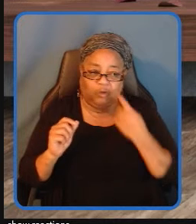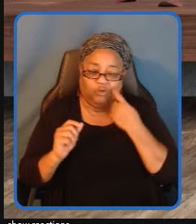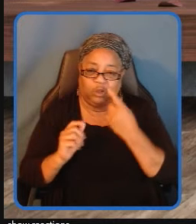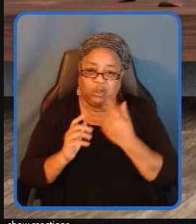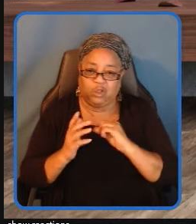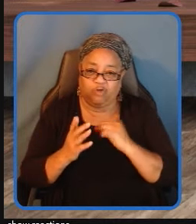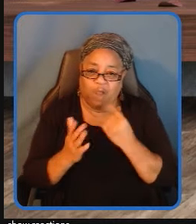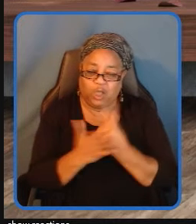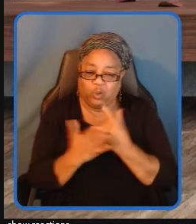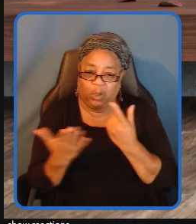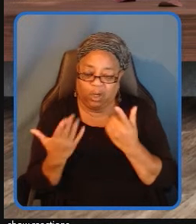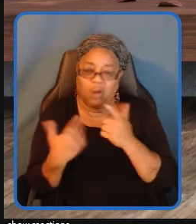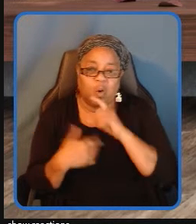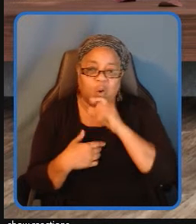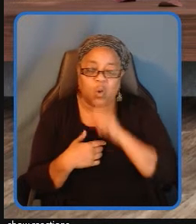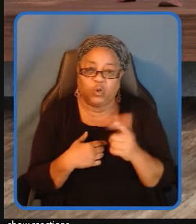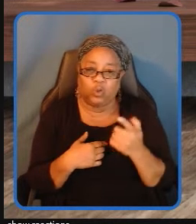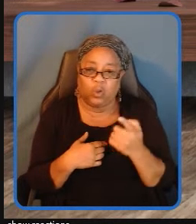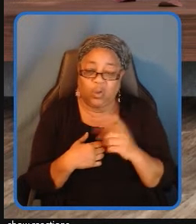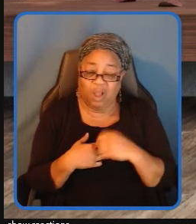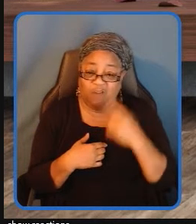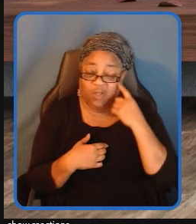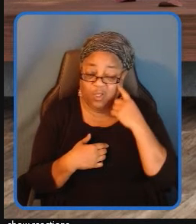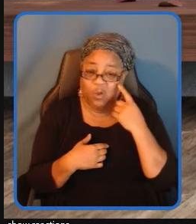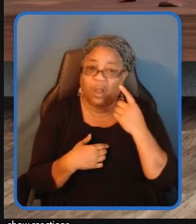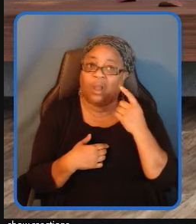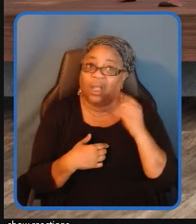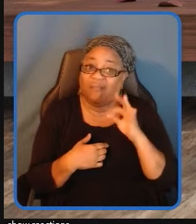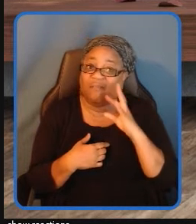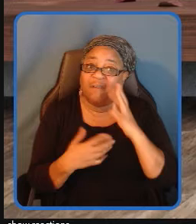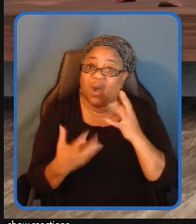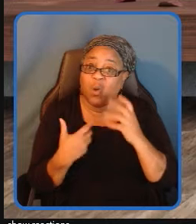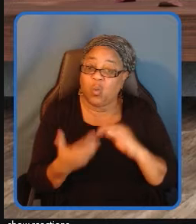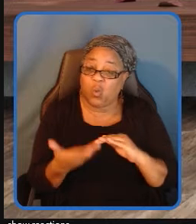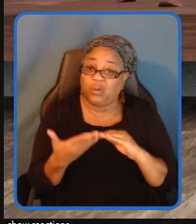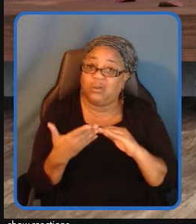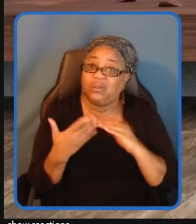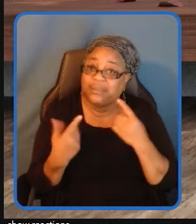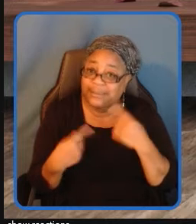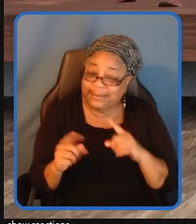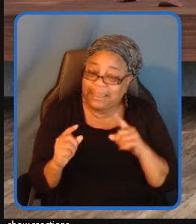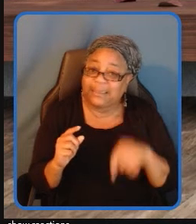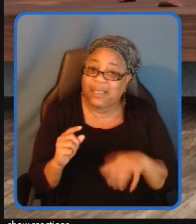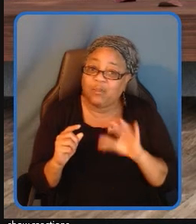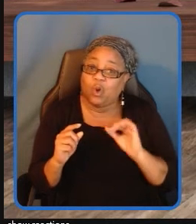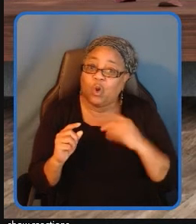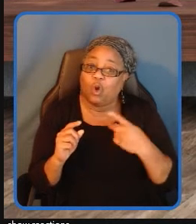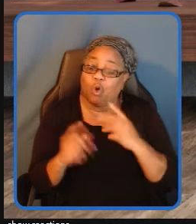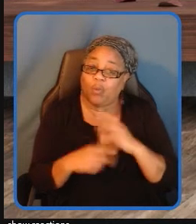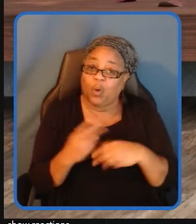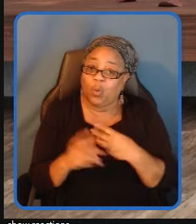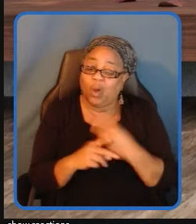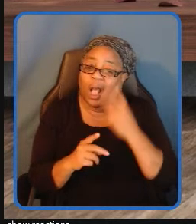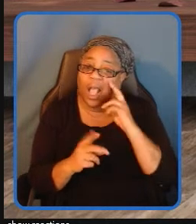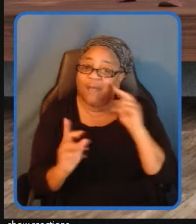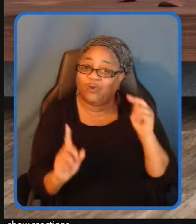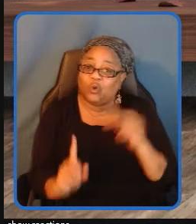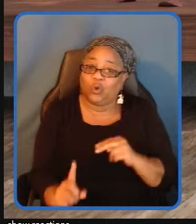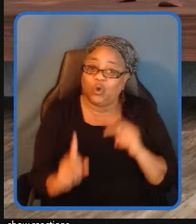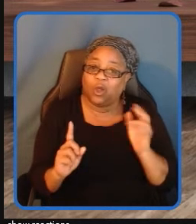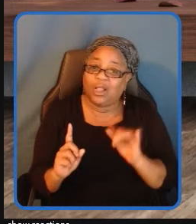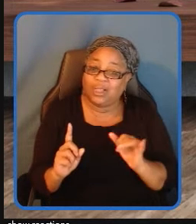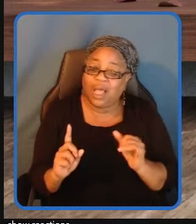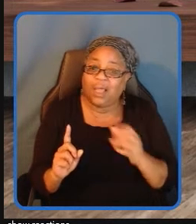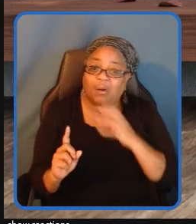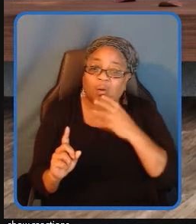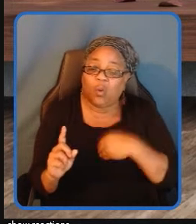old, I really thought I'm going to be successful in this corporate world. I had to look like the white